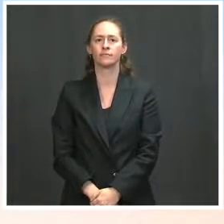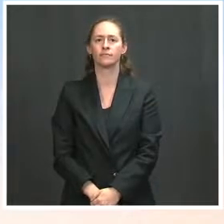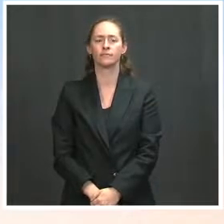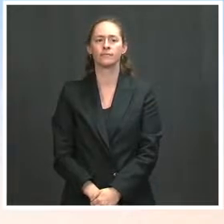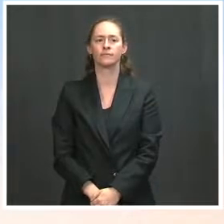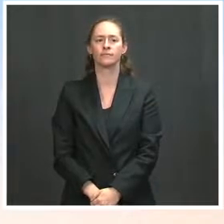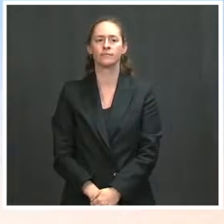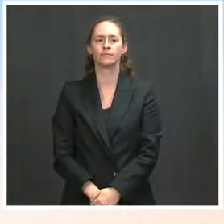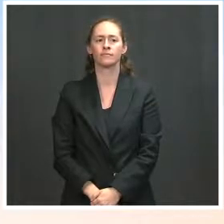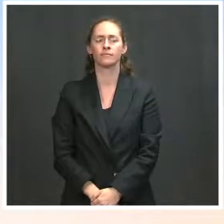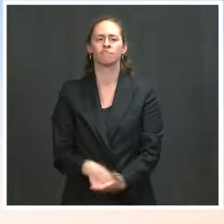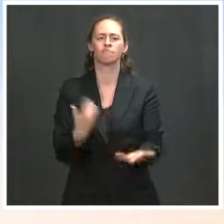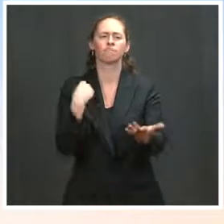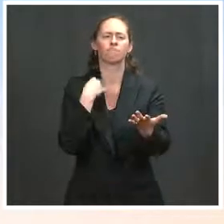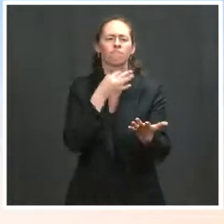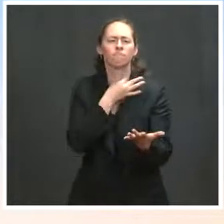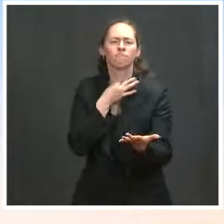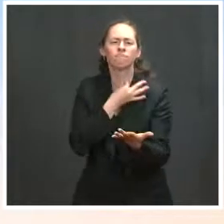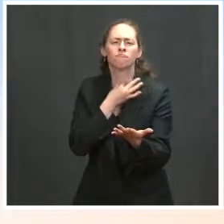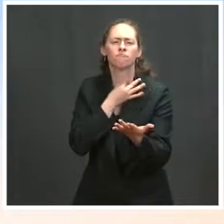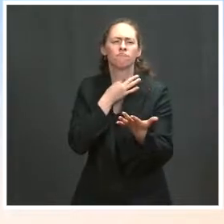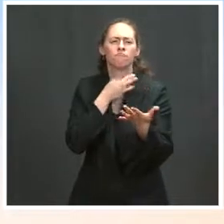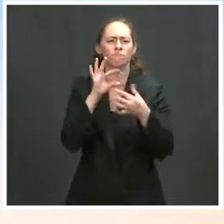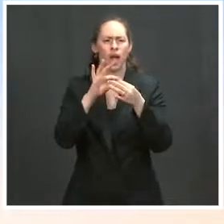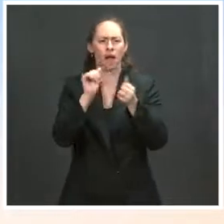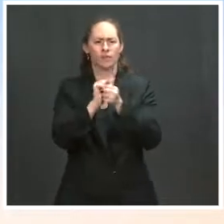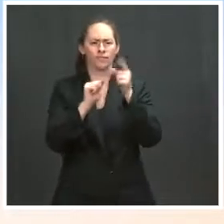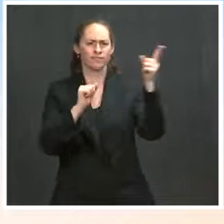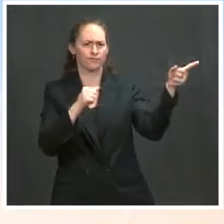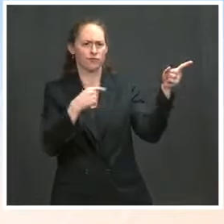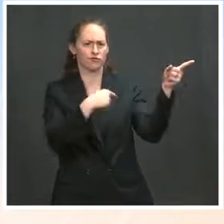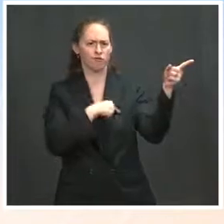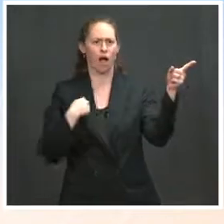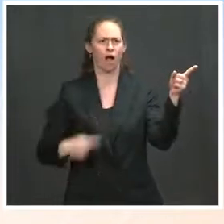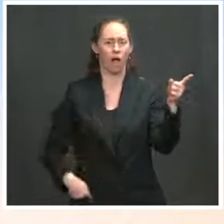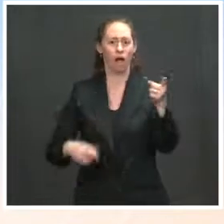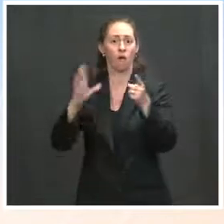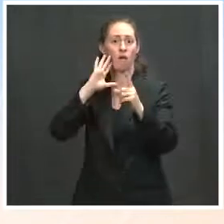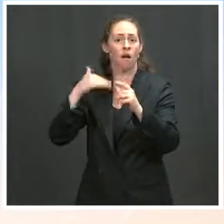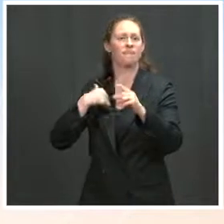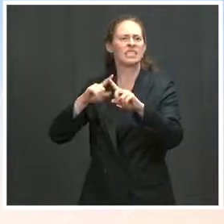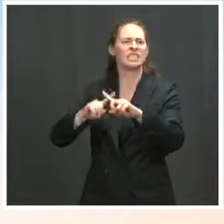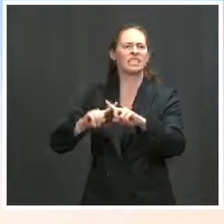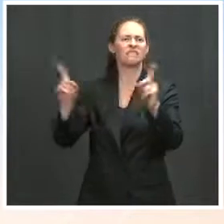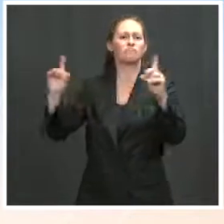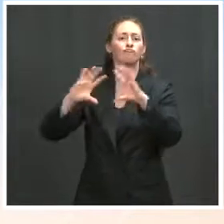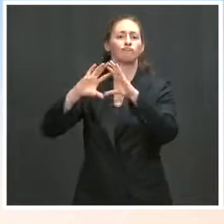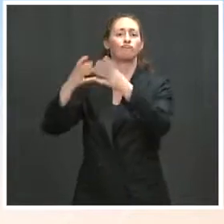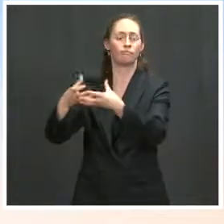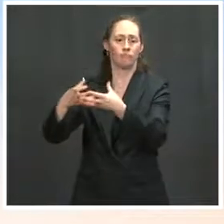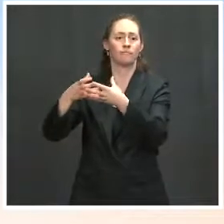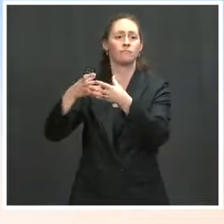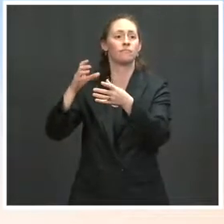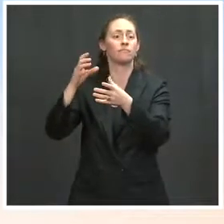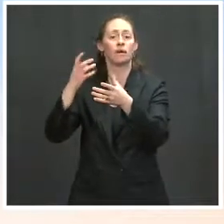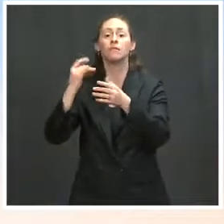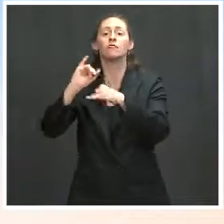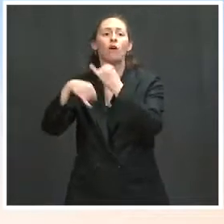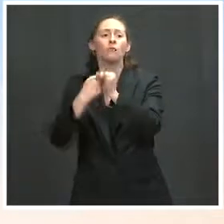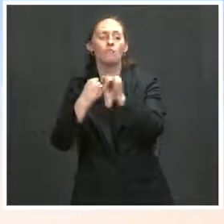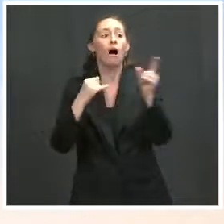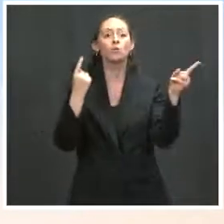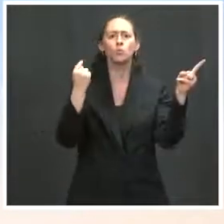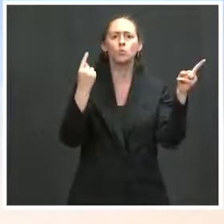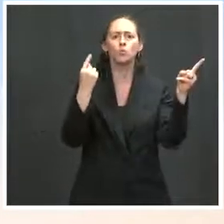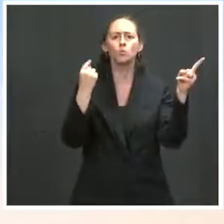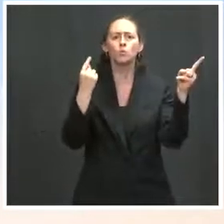with these international investigations, what are the consequences for China if it does not, if it continues its current posture, which has not been to